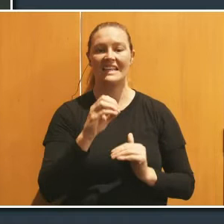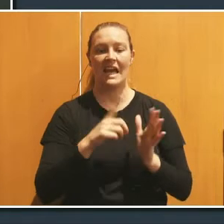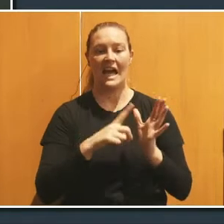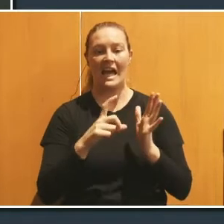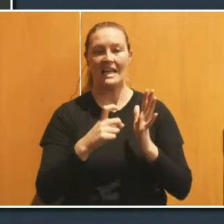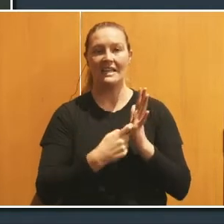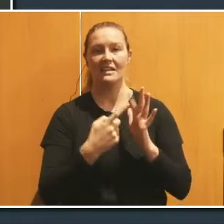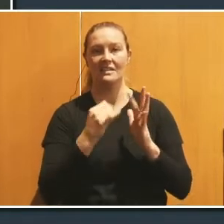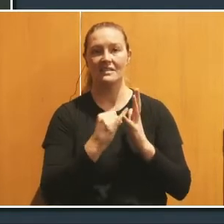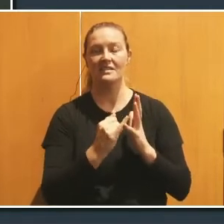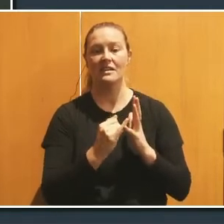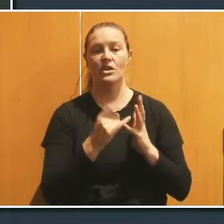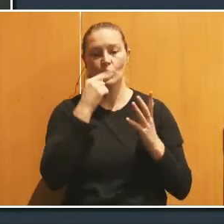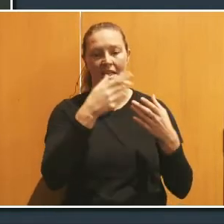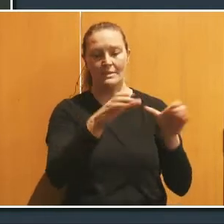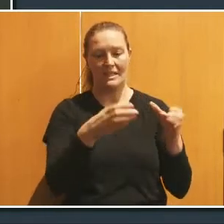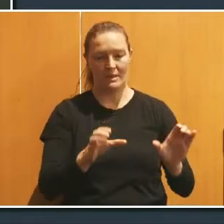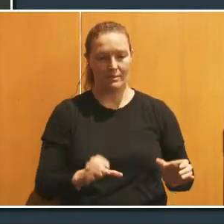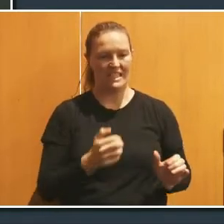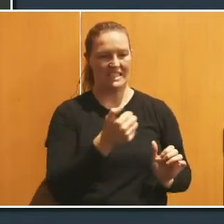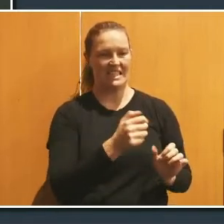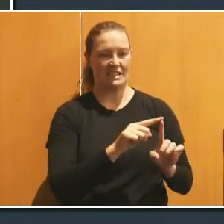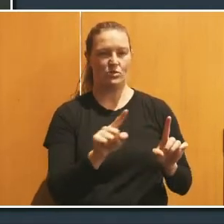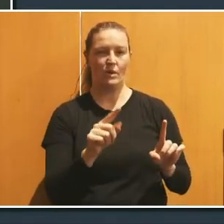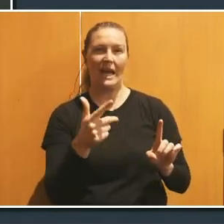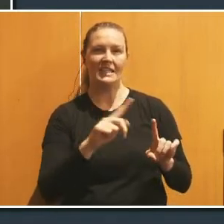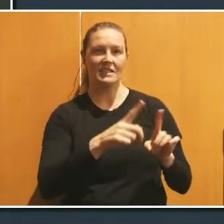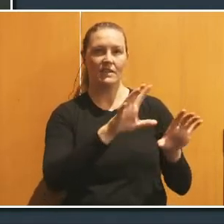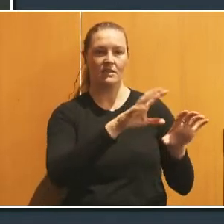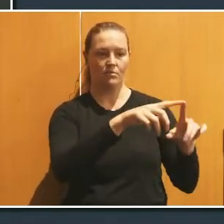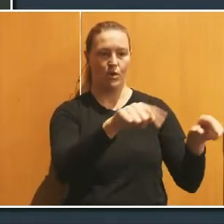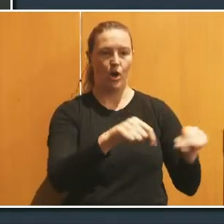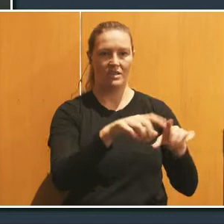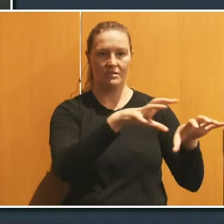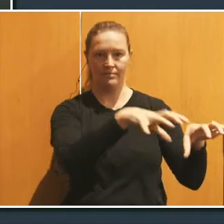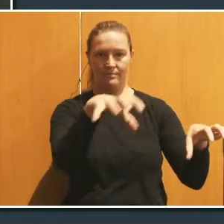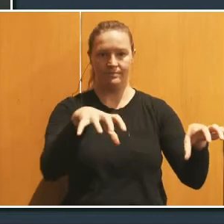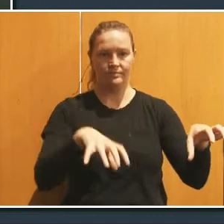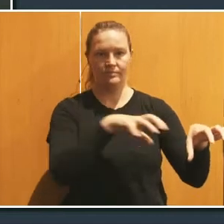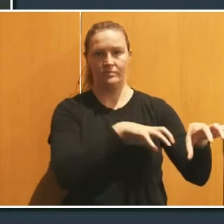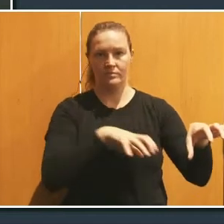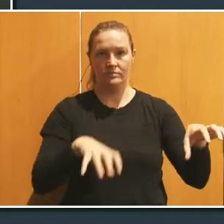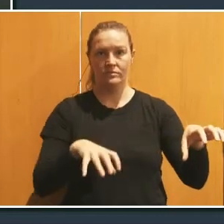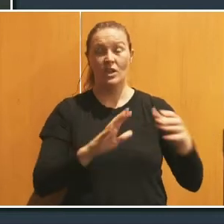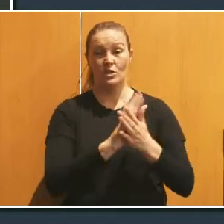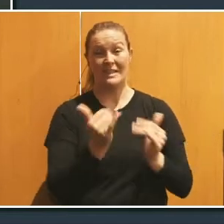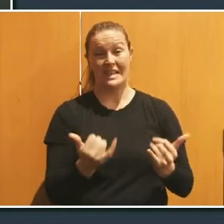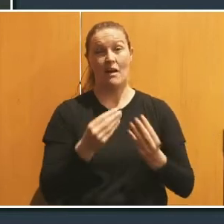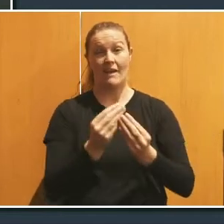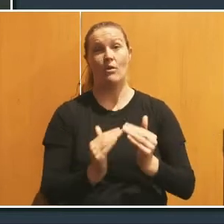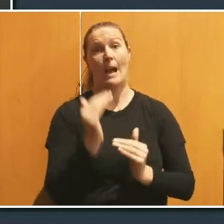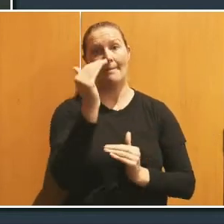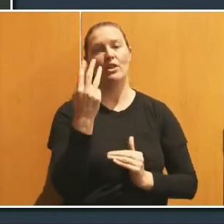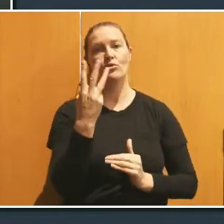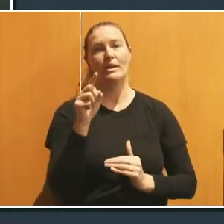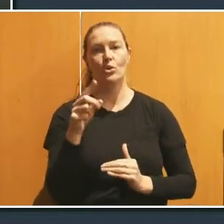this up based on the zoning into 6 to 8 lots. So they've pushed us all the way up to 3.2 million.